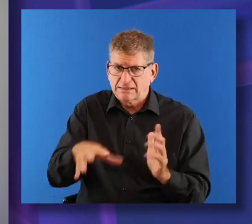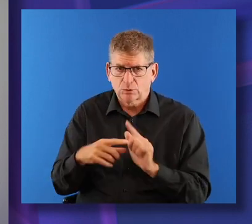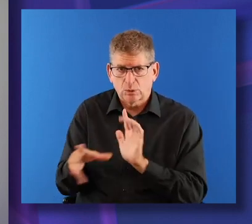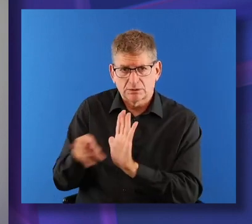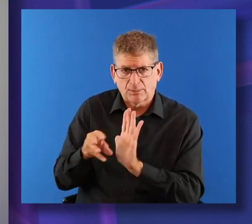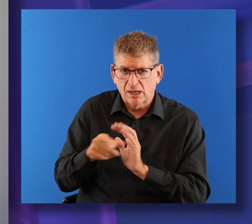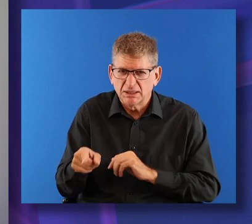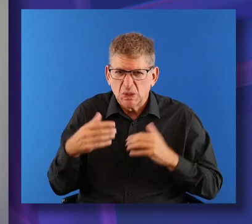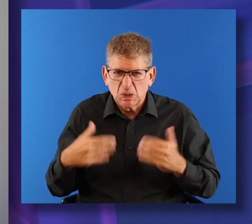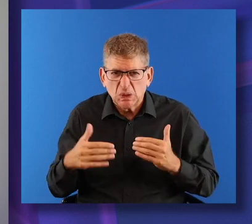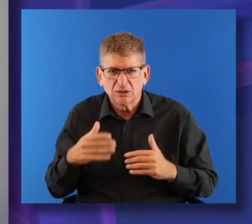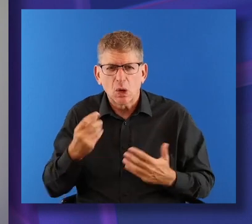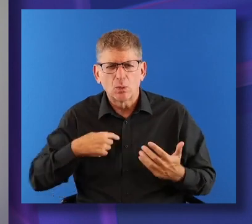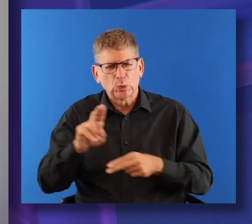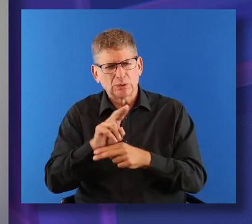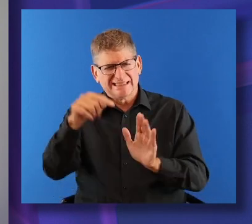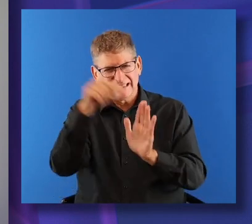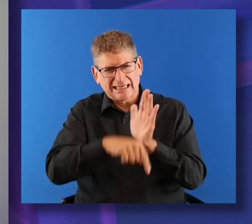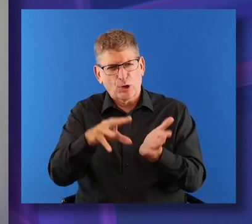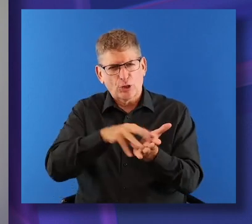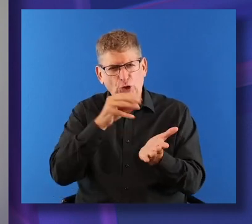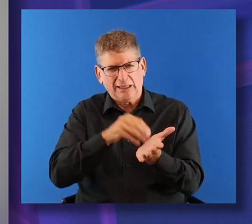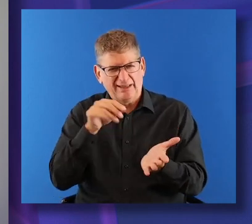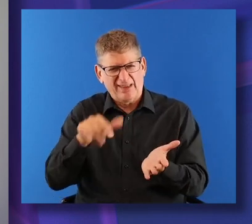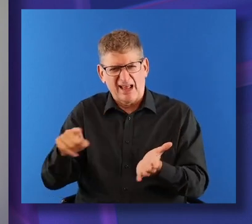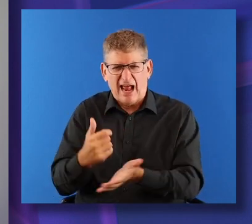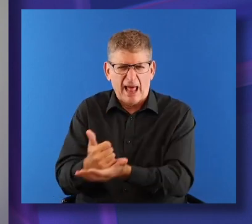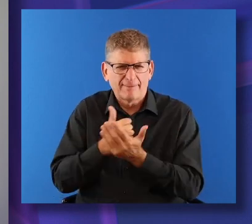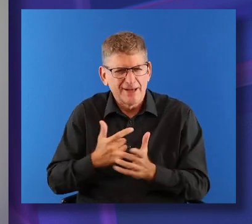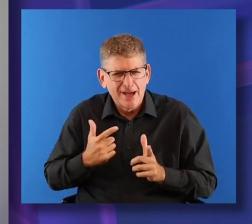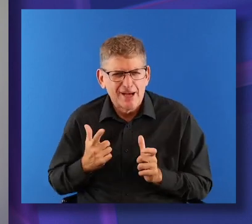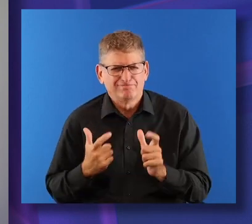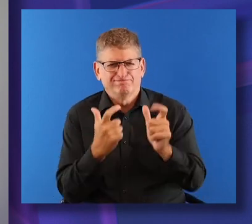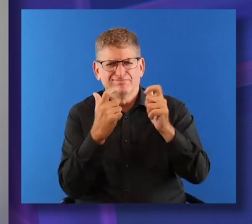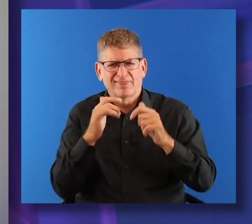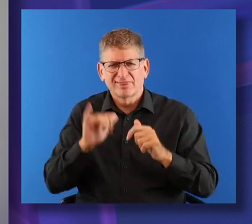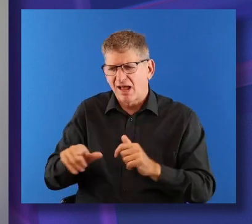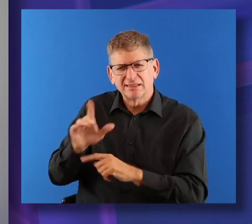simulation, which in turn leads to much faster design cycles.